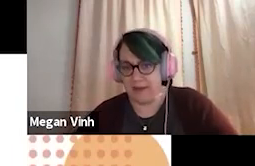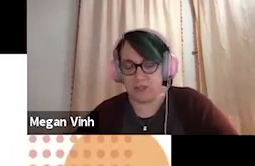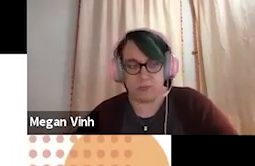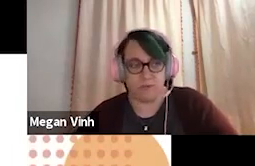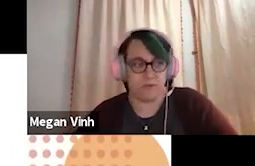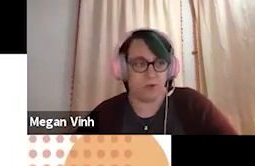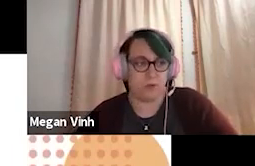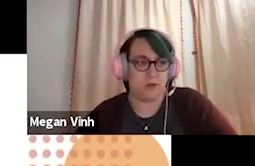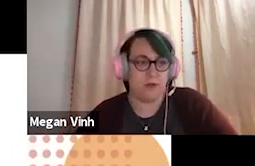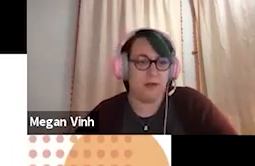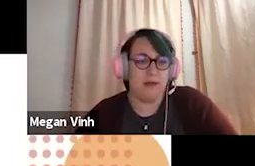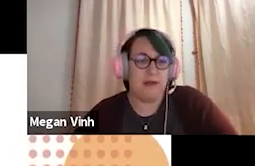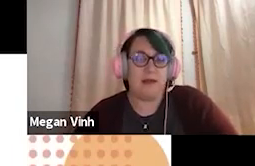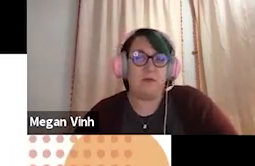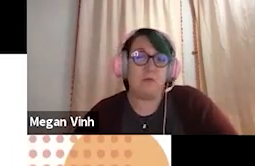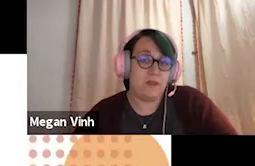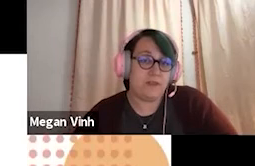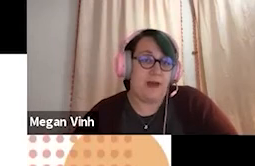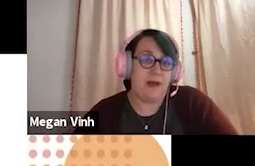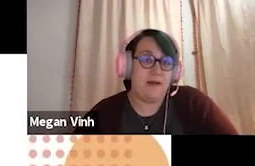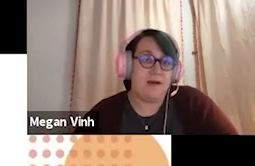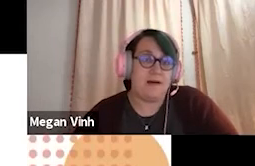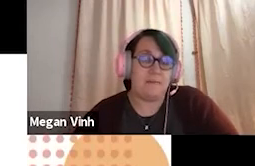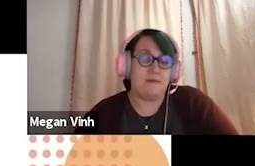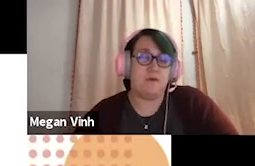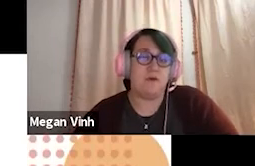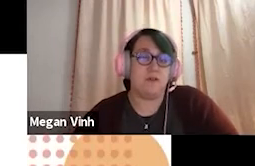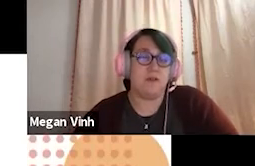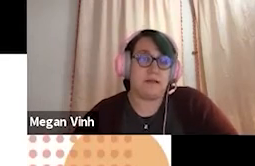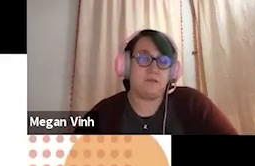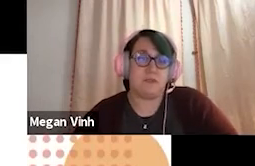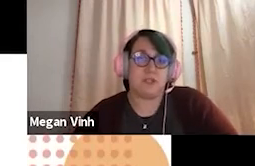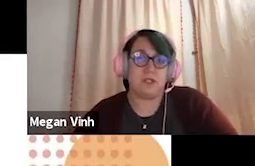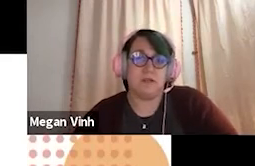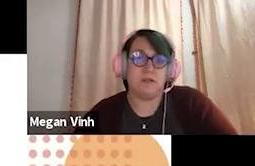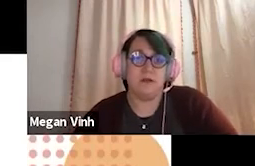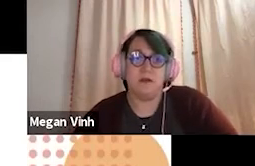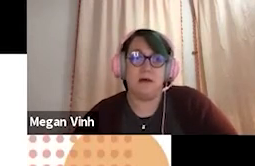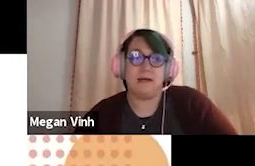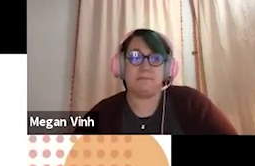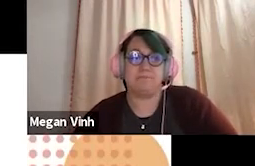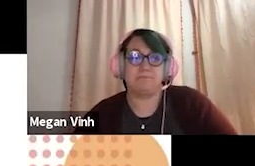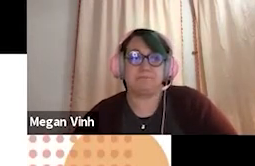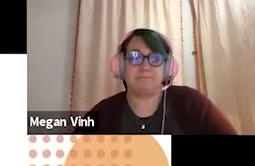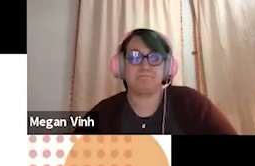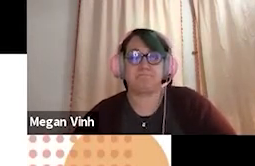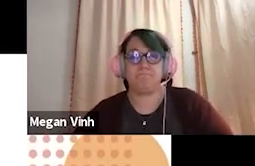being engaged and moving forward. And with that, if you go to the next one, Ching,